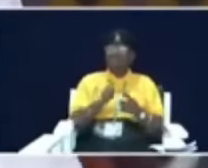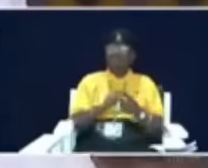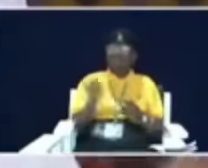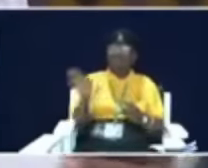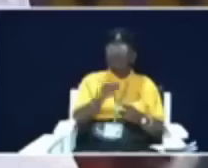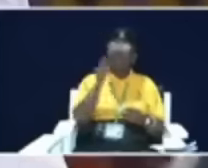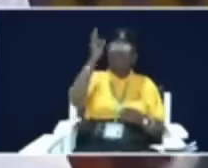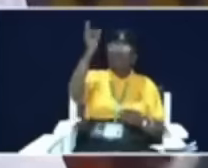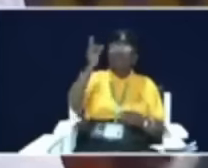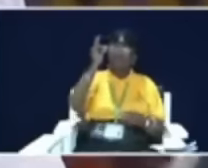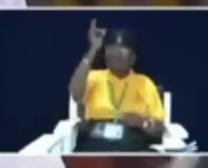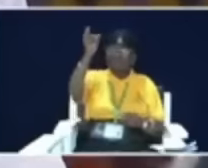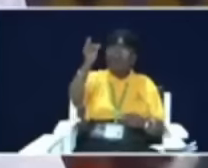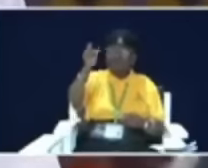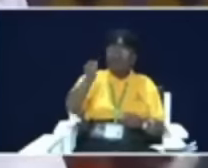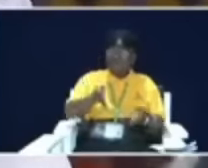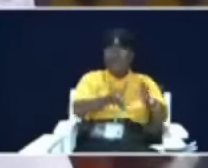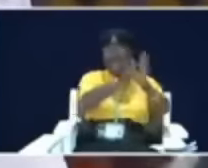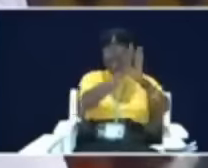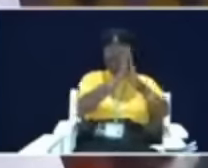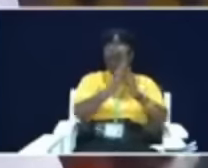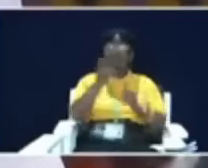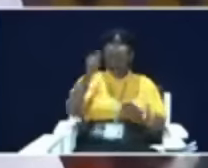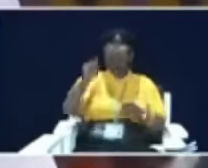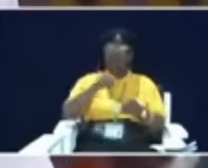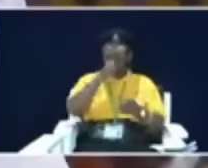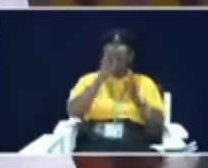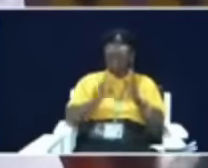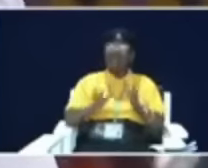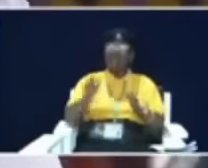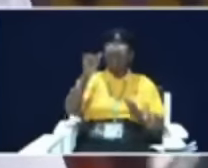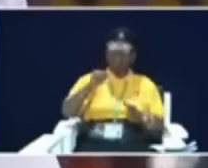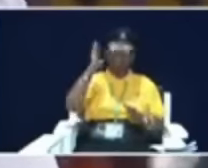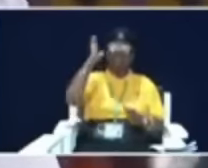As the elders, they will tell you that